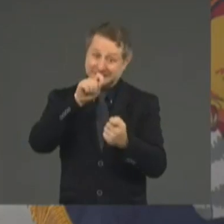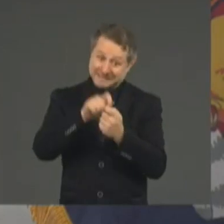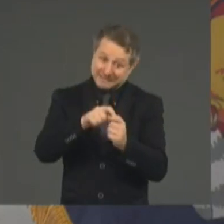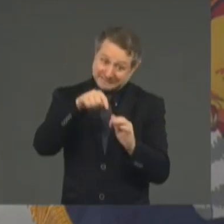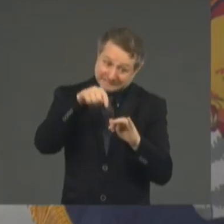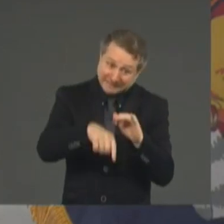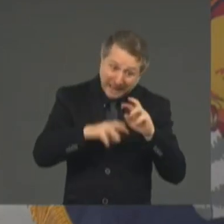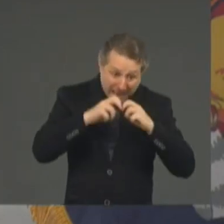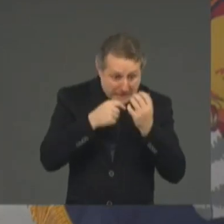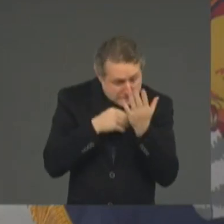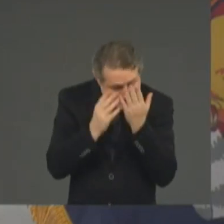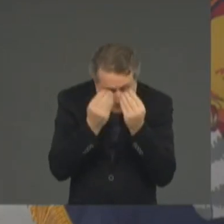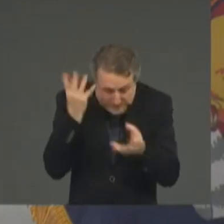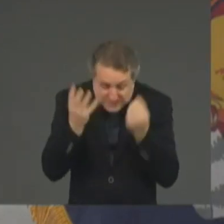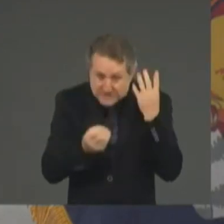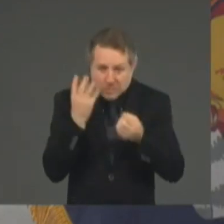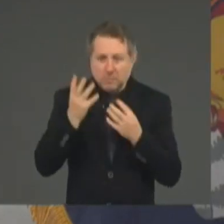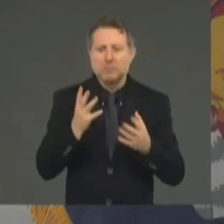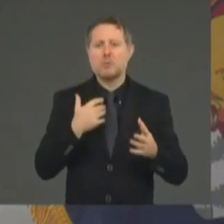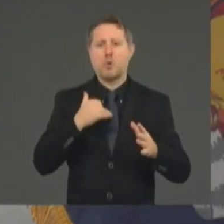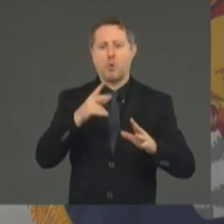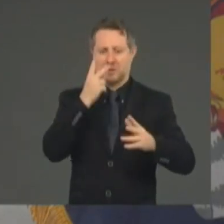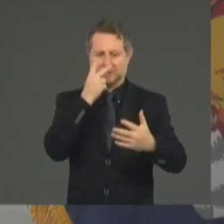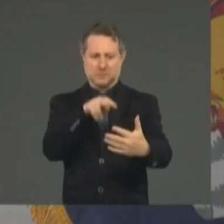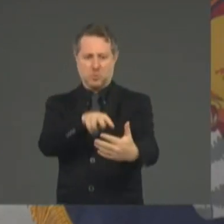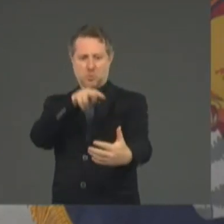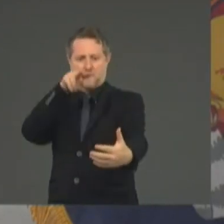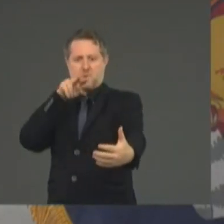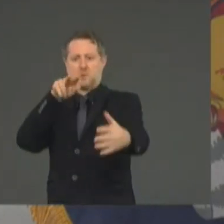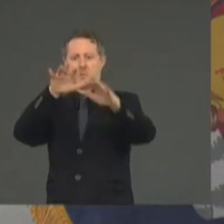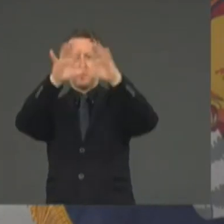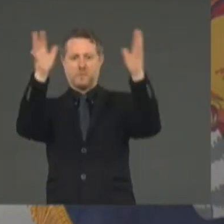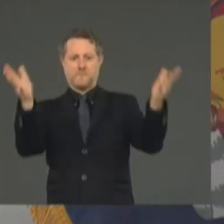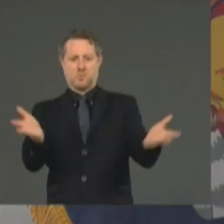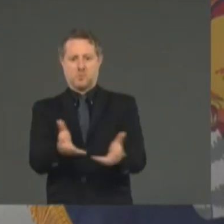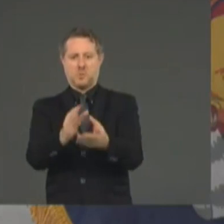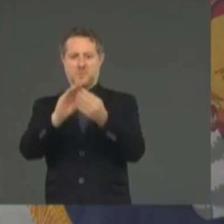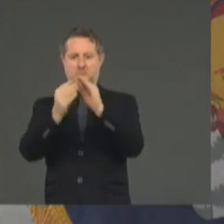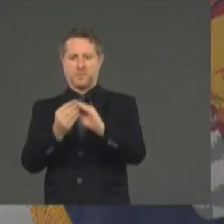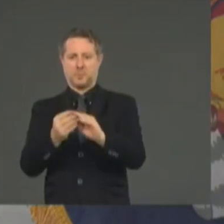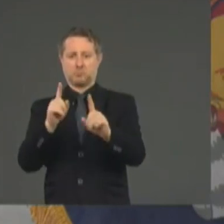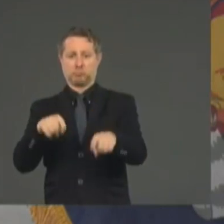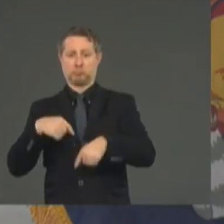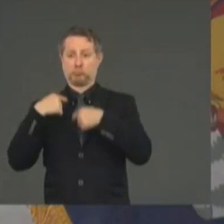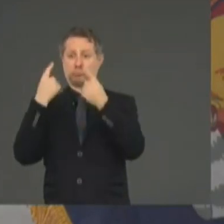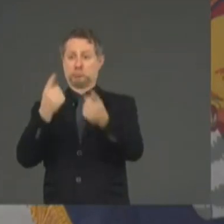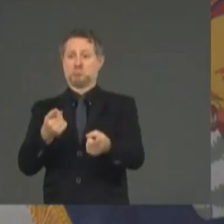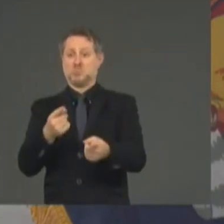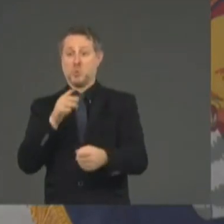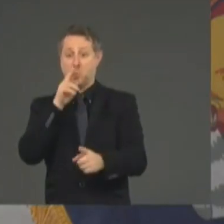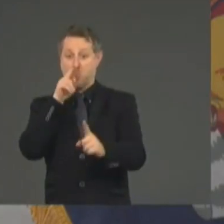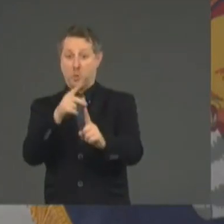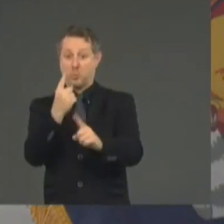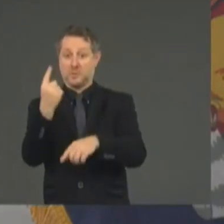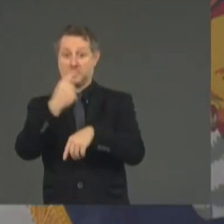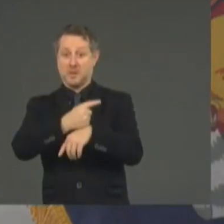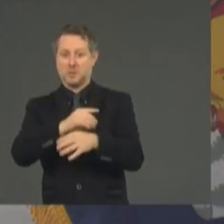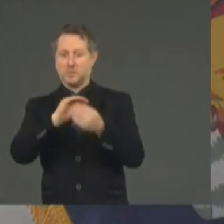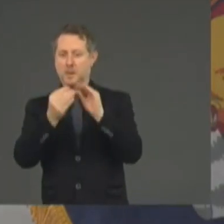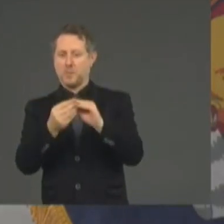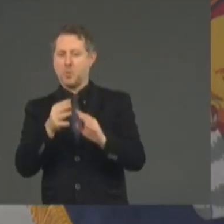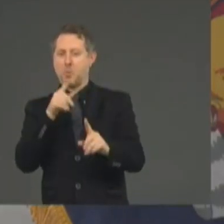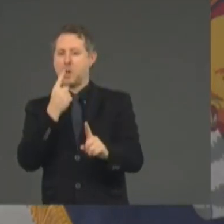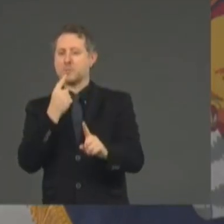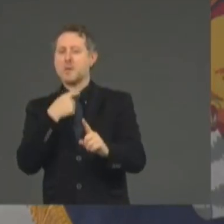day. That's why I say on all these numbers from day one, don't take any of these day-to-day